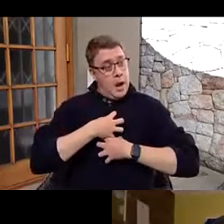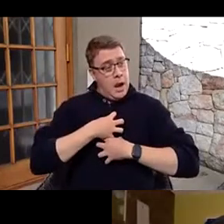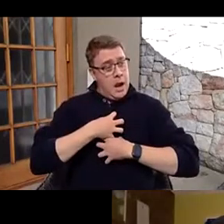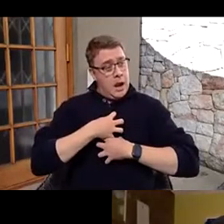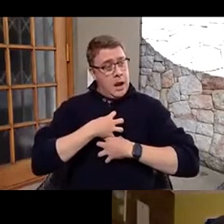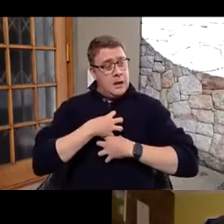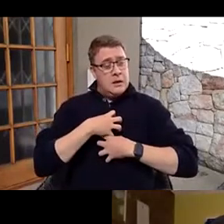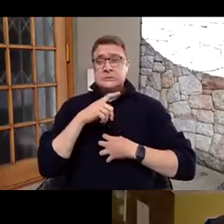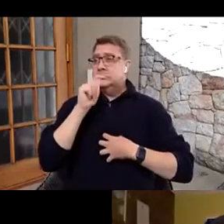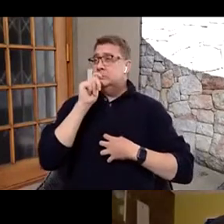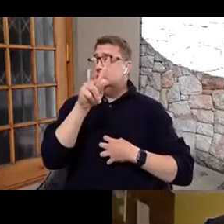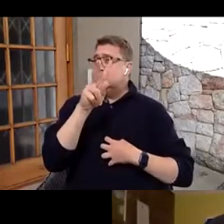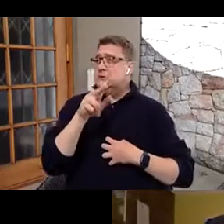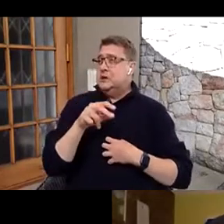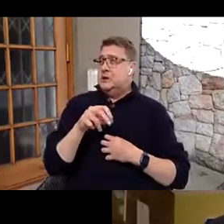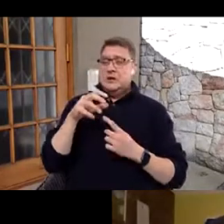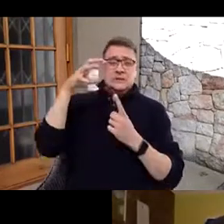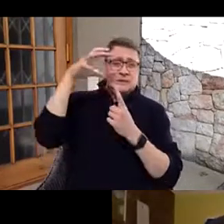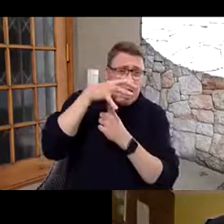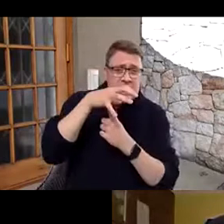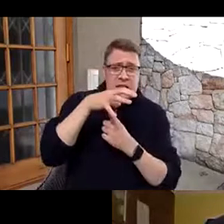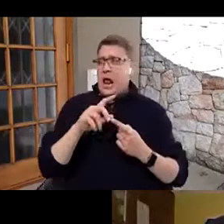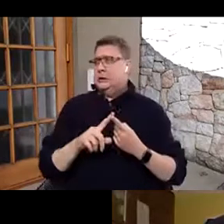carriers, whether it be satellite TV or